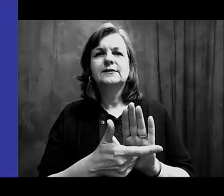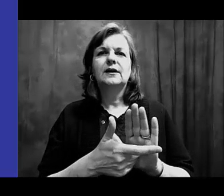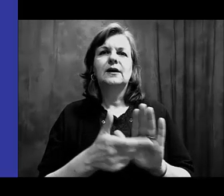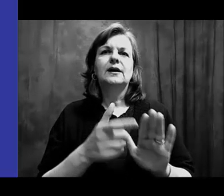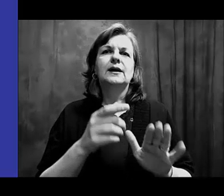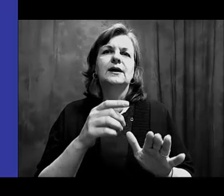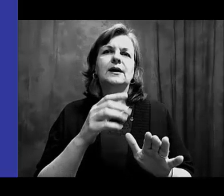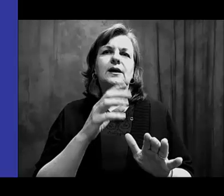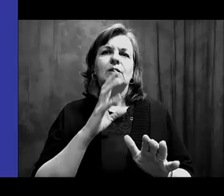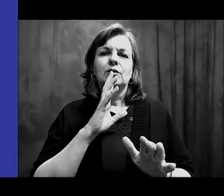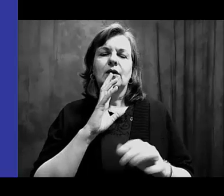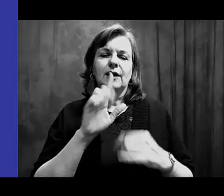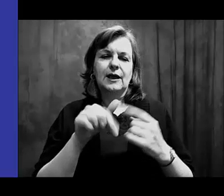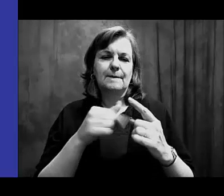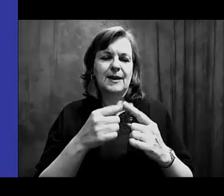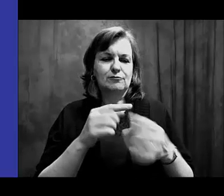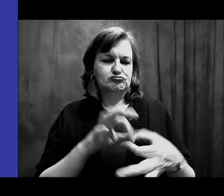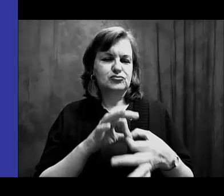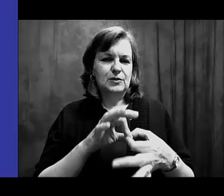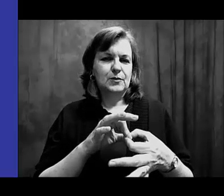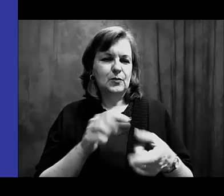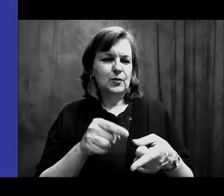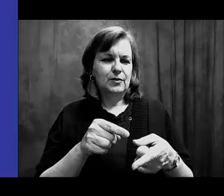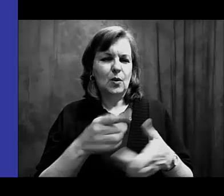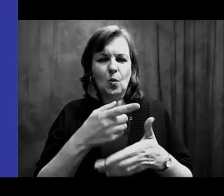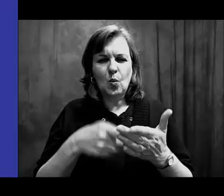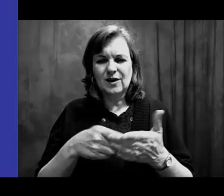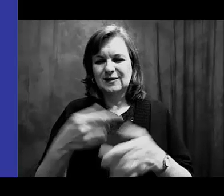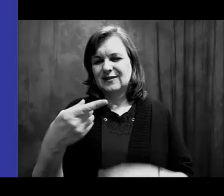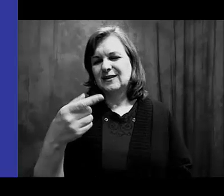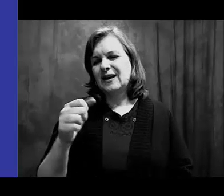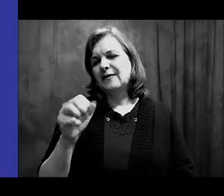we're really interested in is, what do my gametes look like?